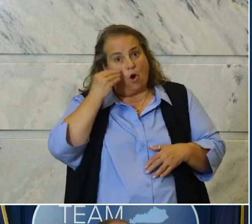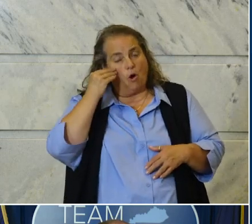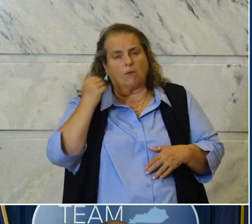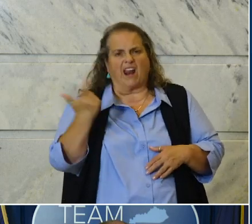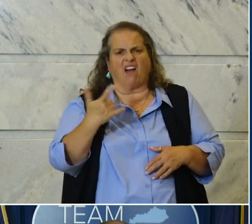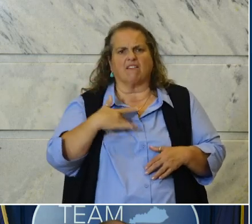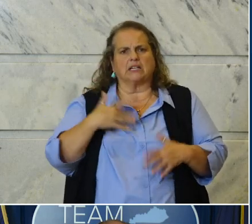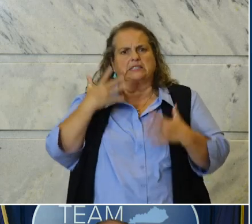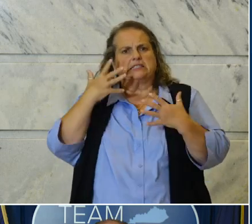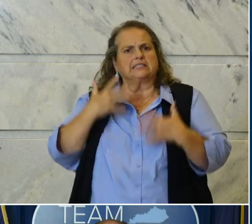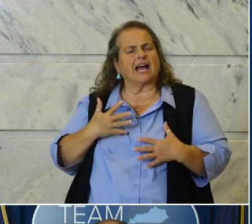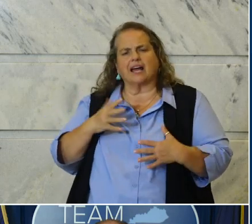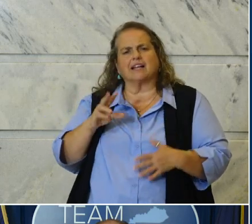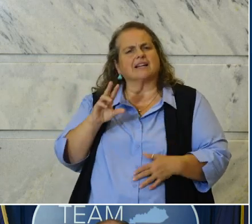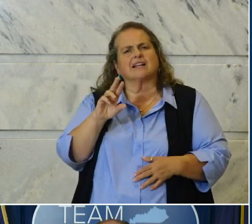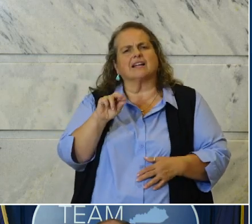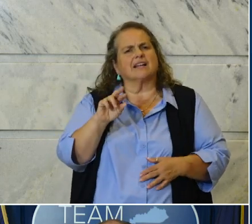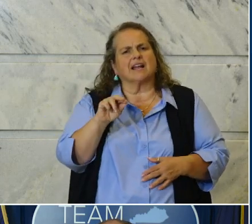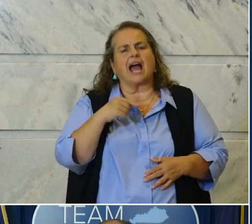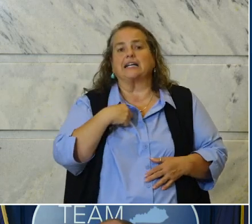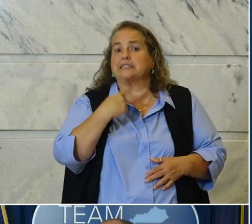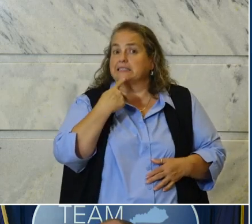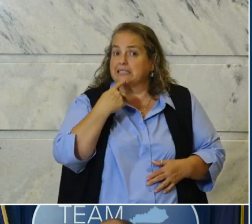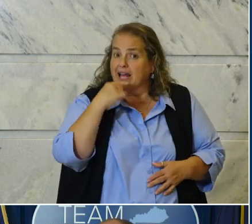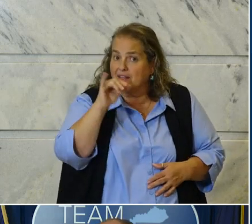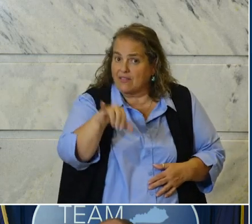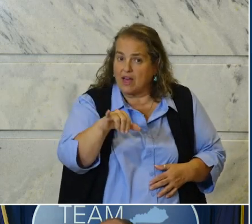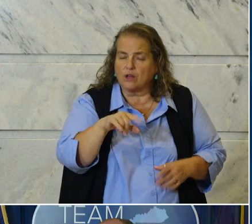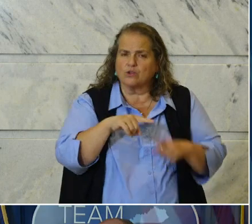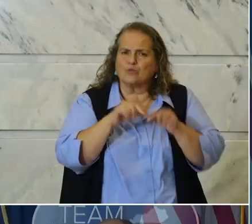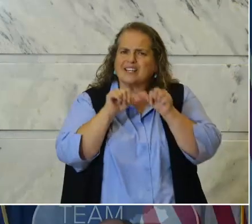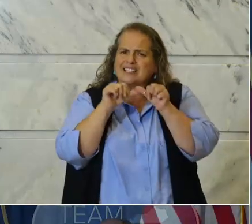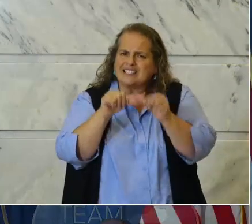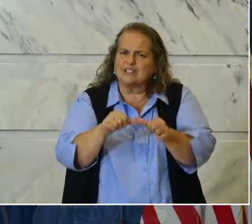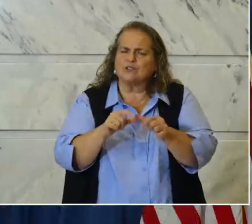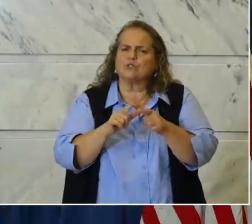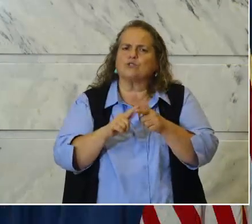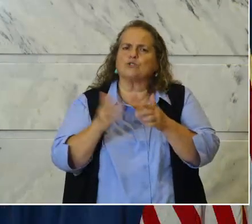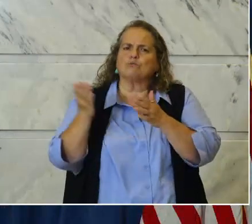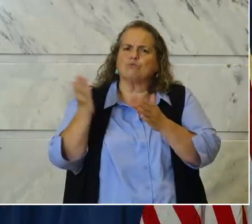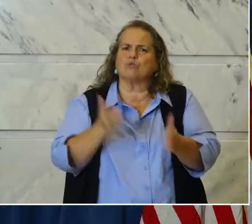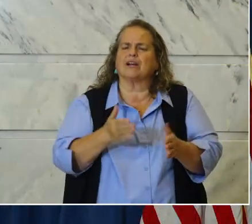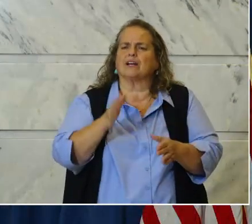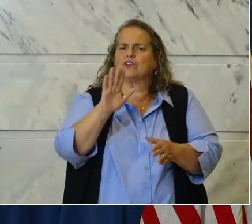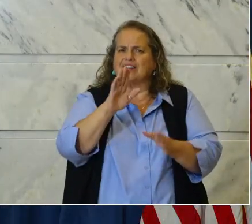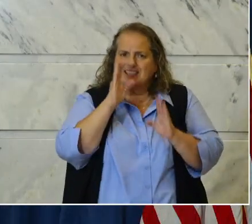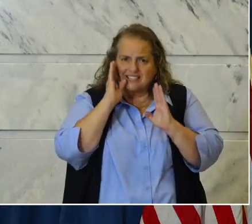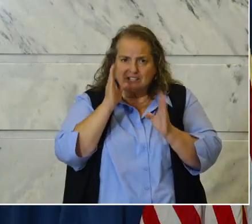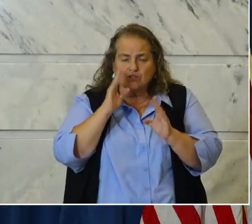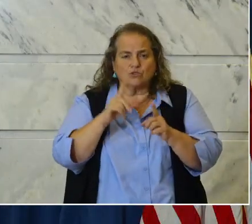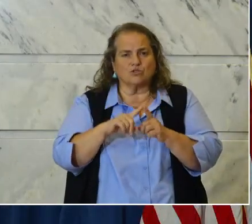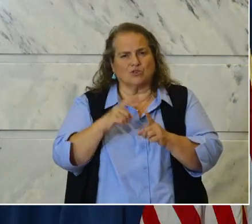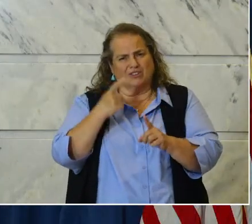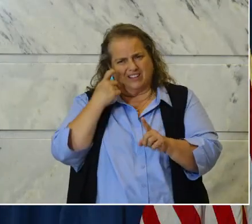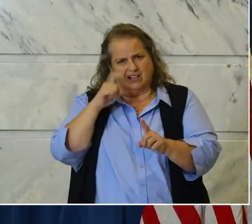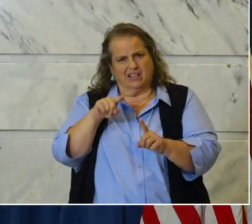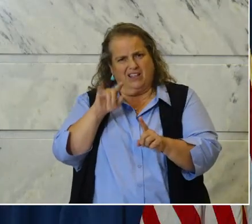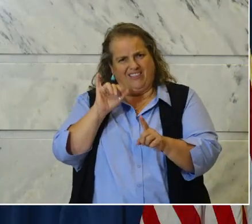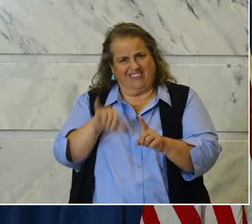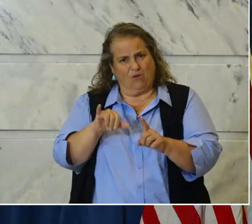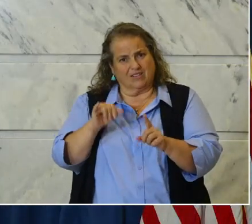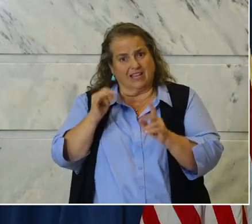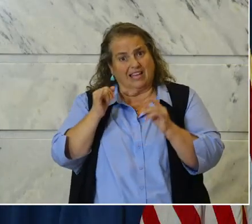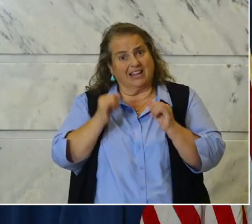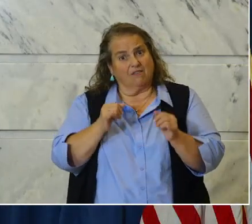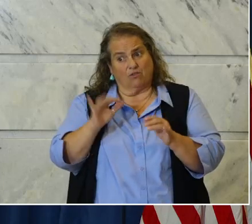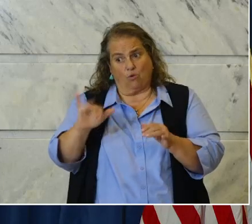home. I say that to continue to bring the type of recognition to those individuals